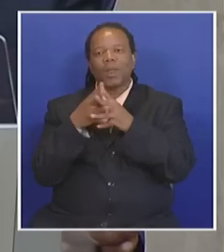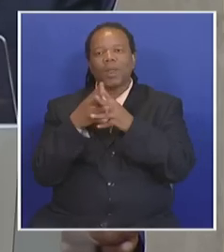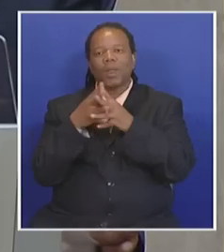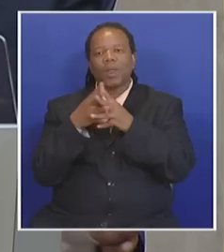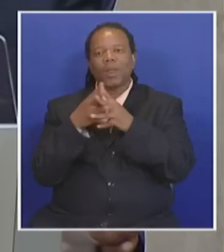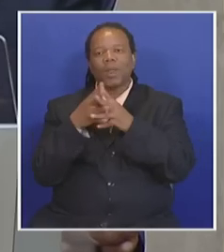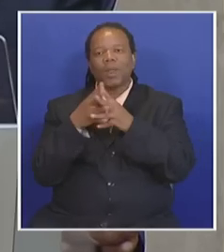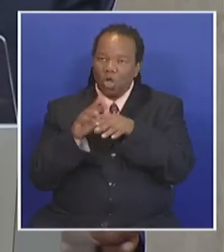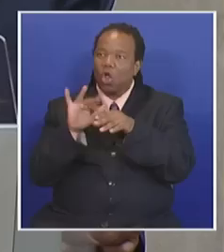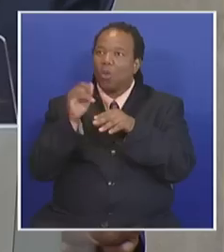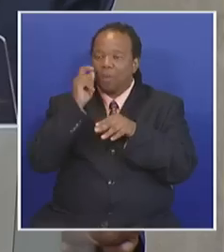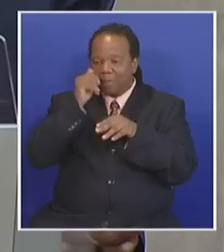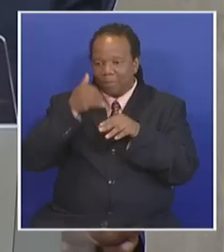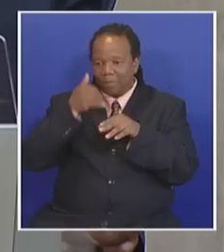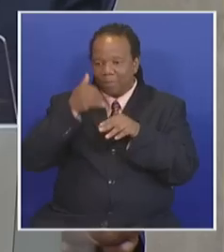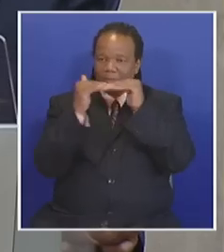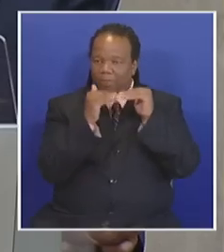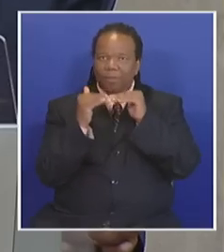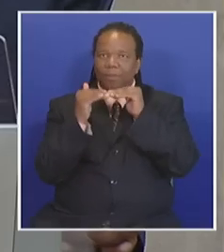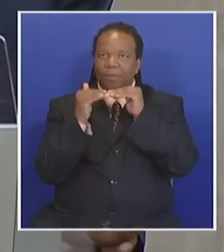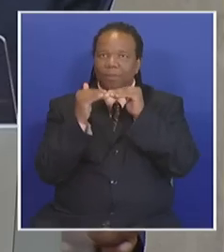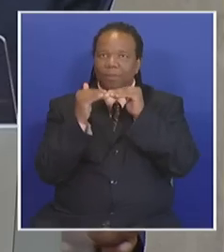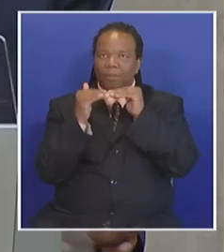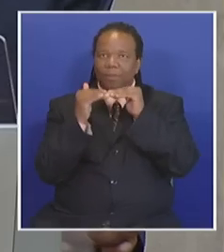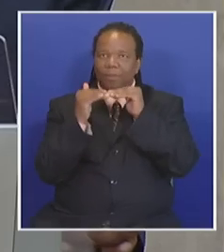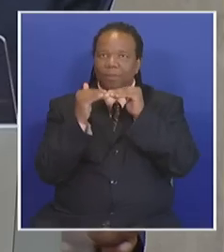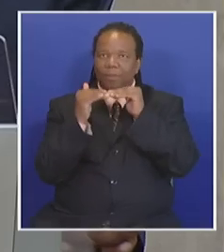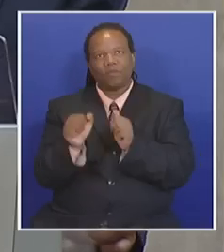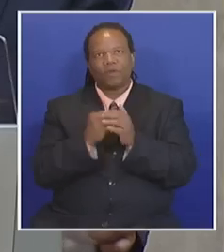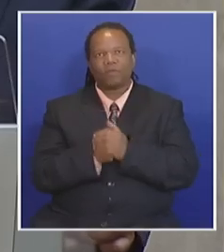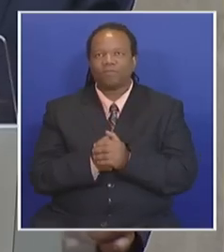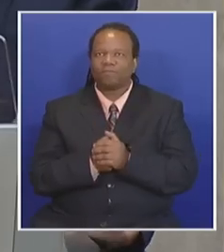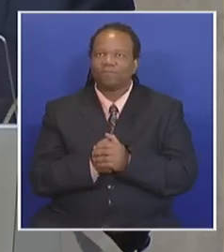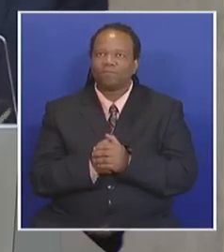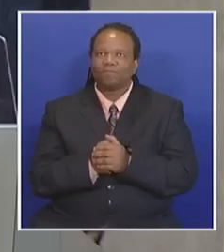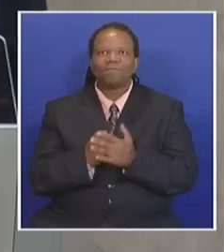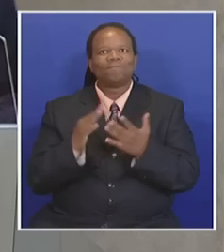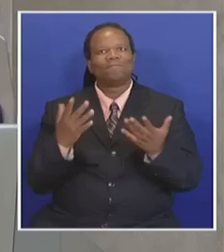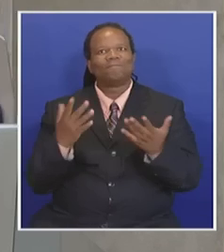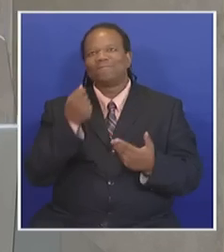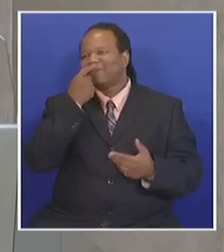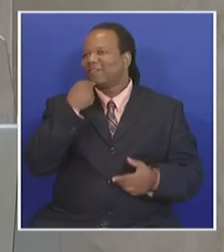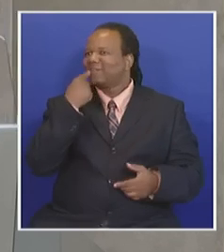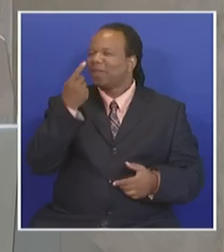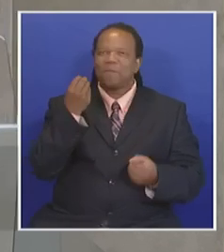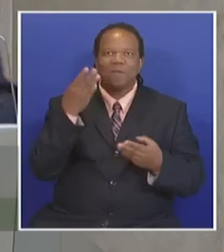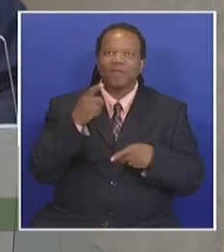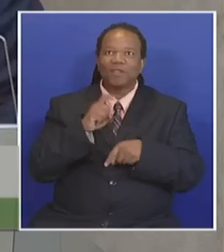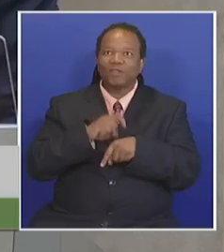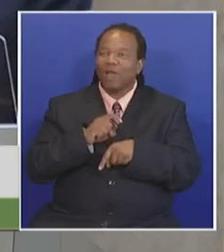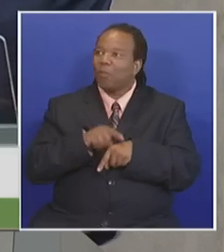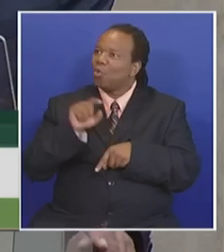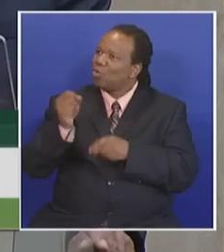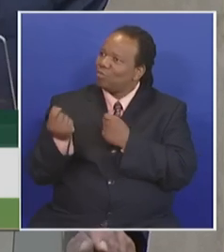a non-sexist, democratic South Africa. And I'm so saddened that so many of you missed the point. Really, it's